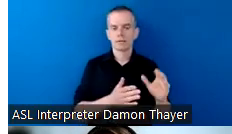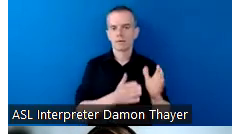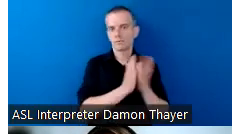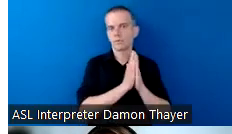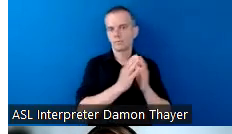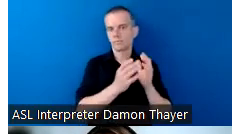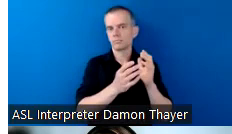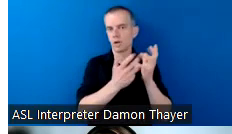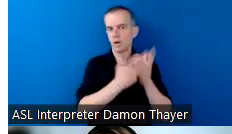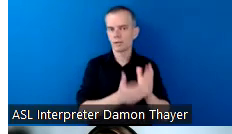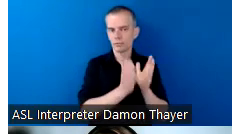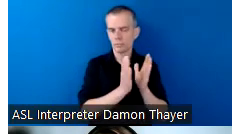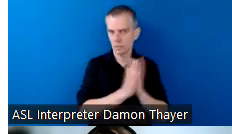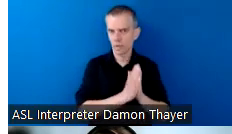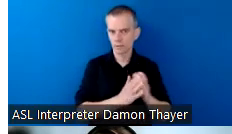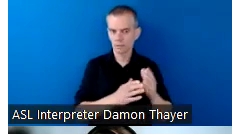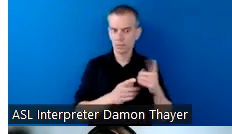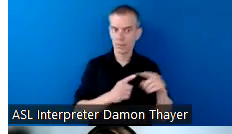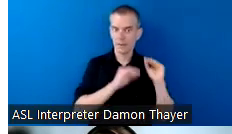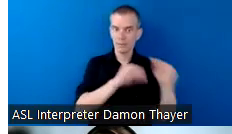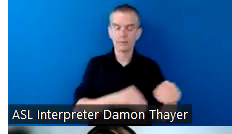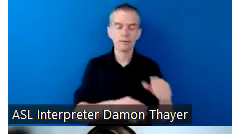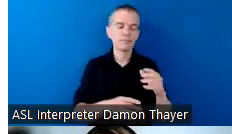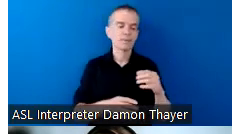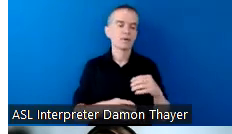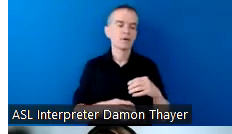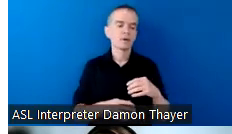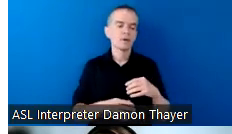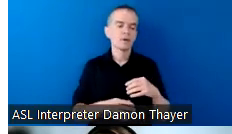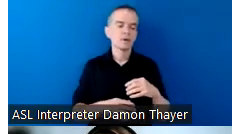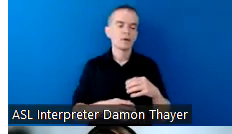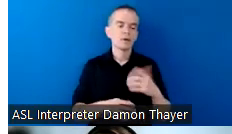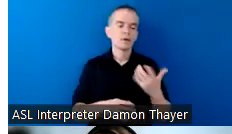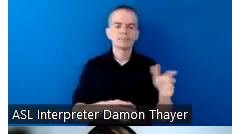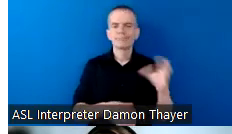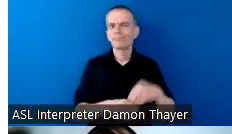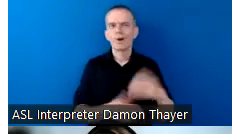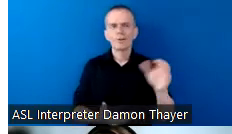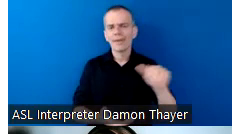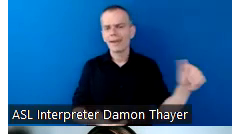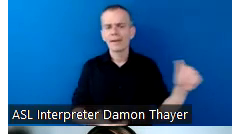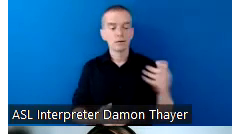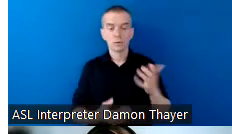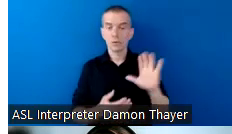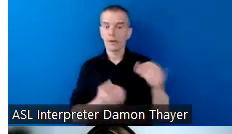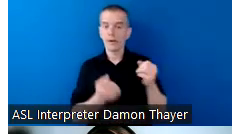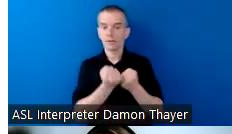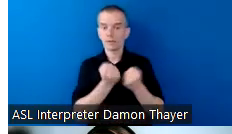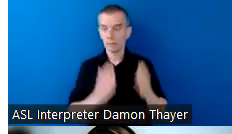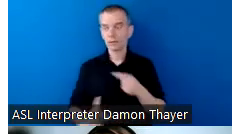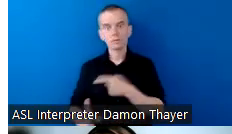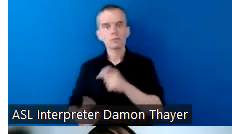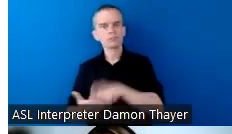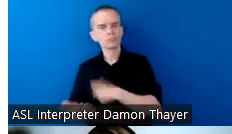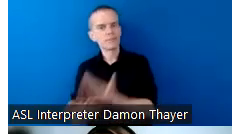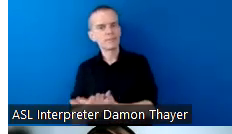if maybe they're part of a 12-step program, their sponsor could definitely be somebody who provides verification. So